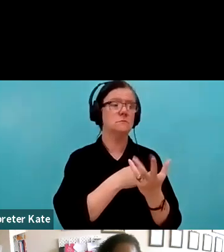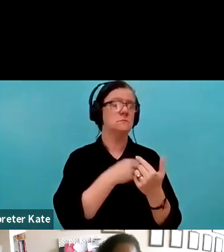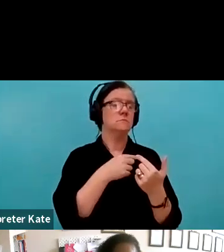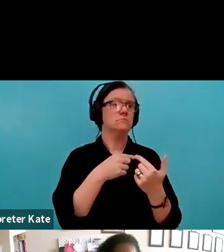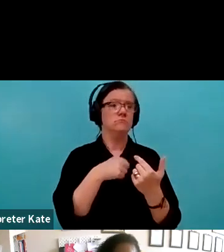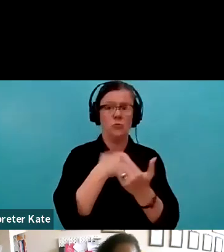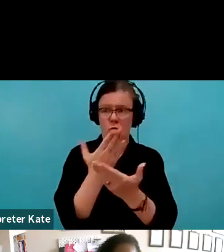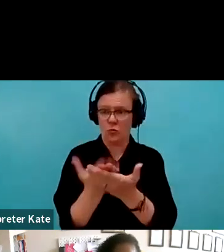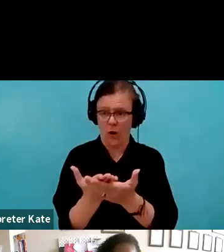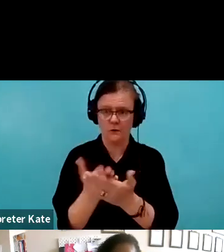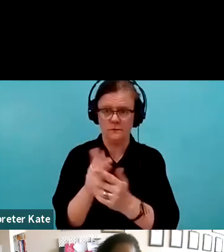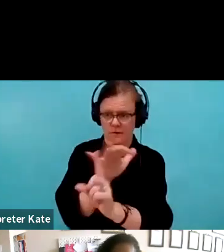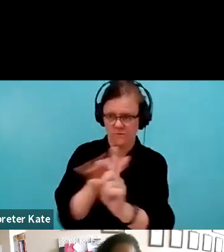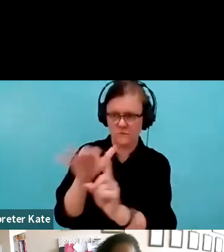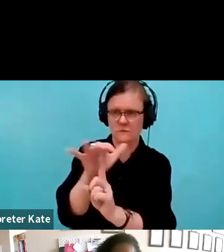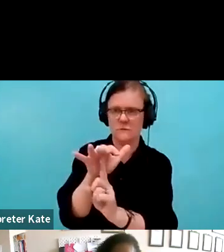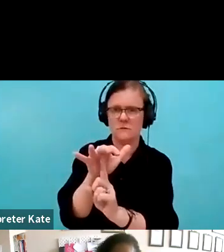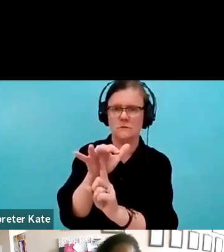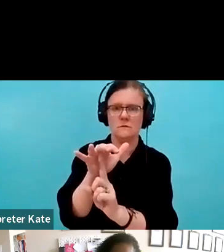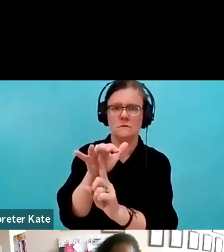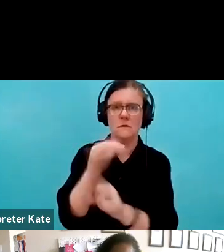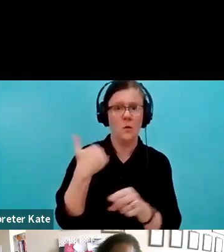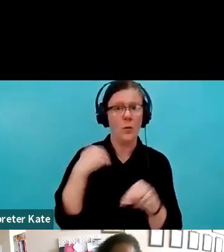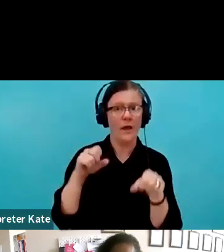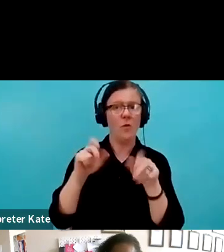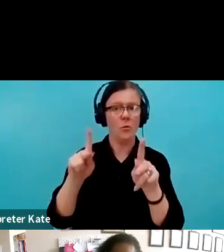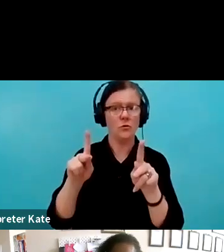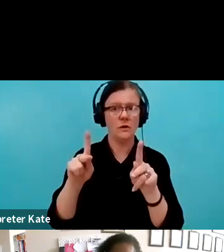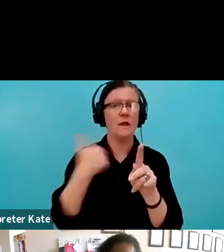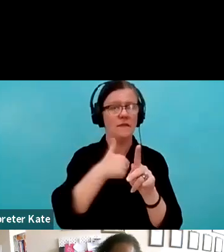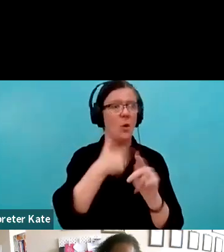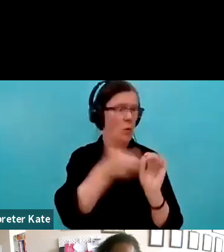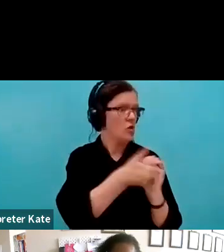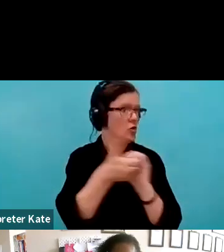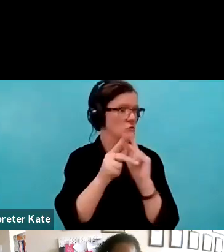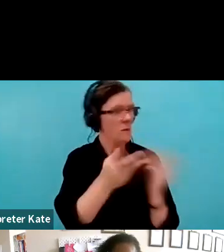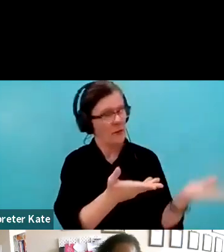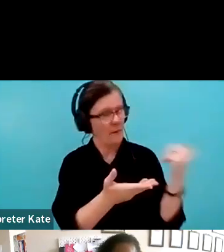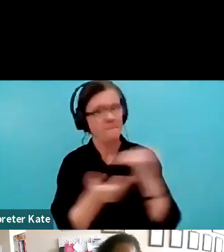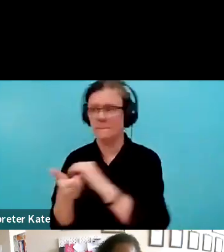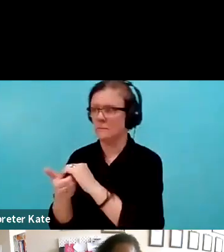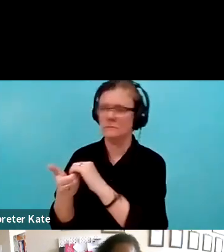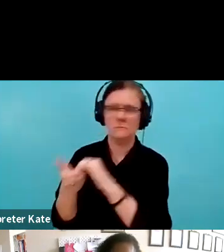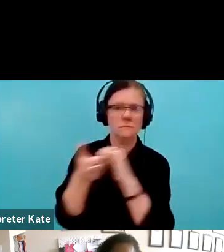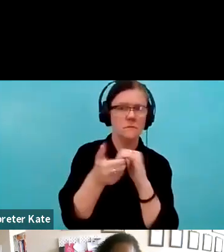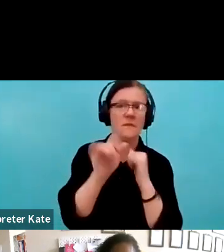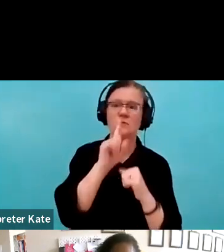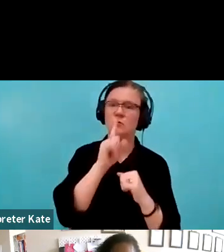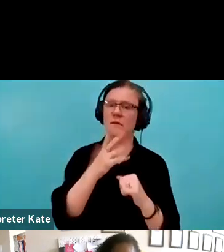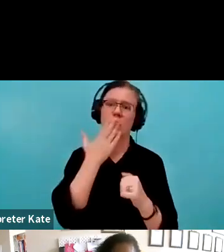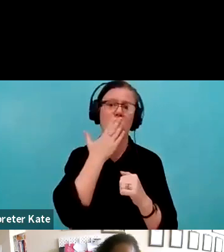and and have opportunities, that we bring people along with us. And that's what I think has been another